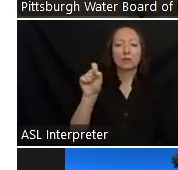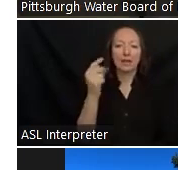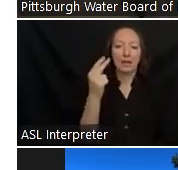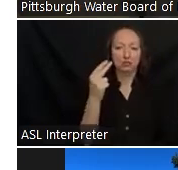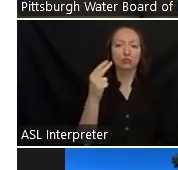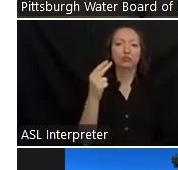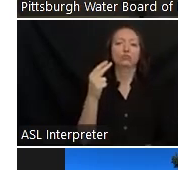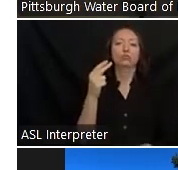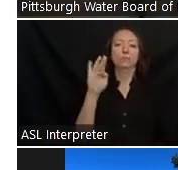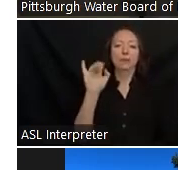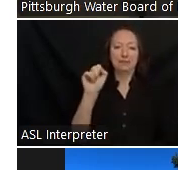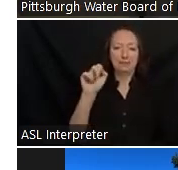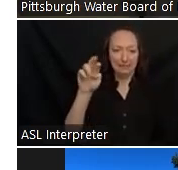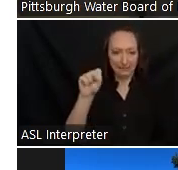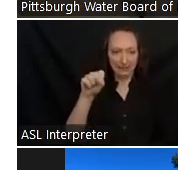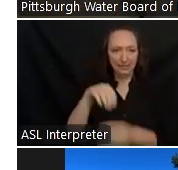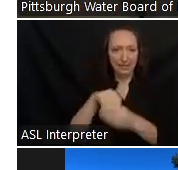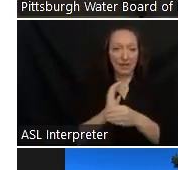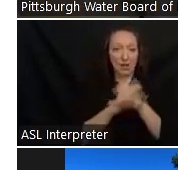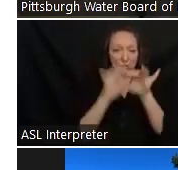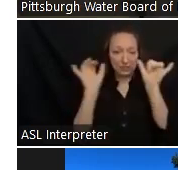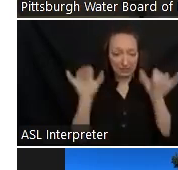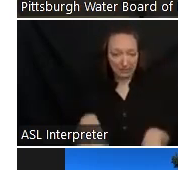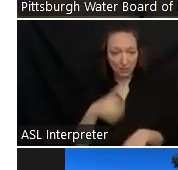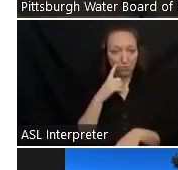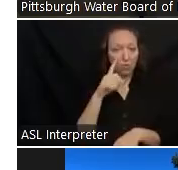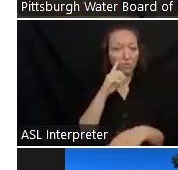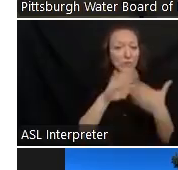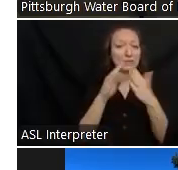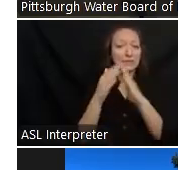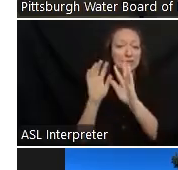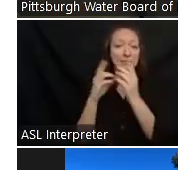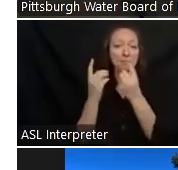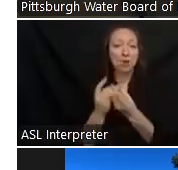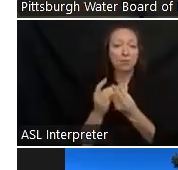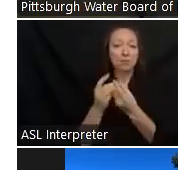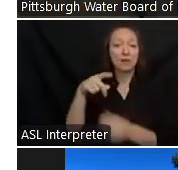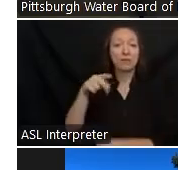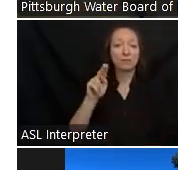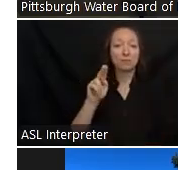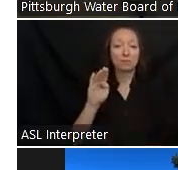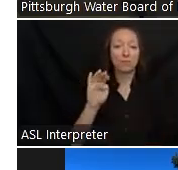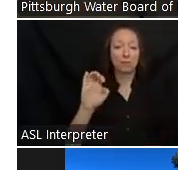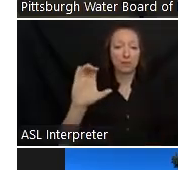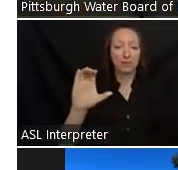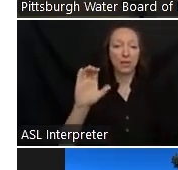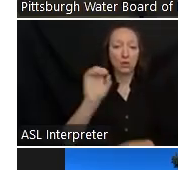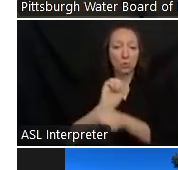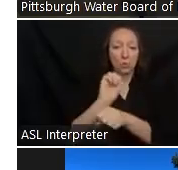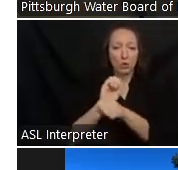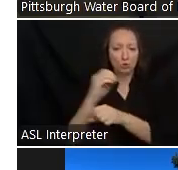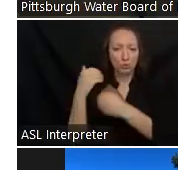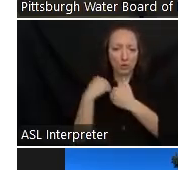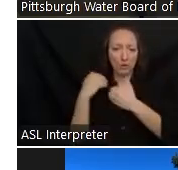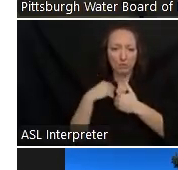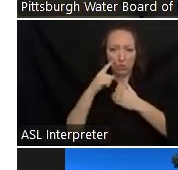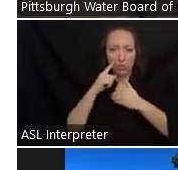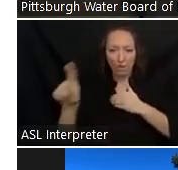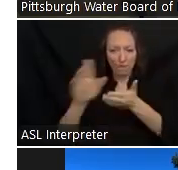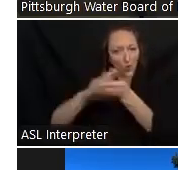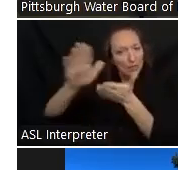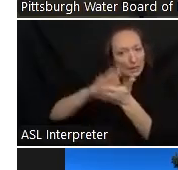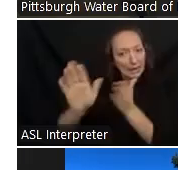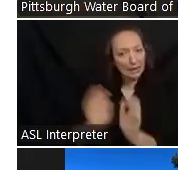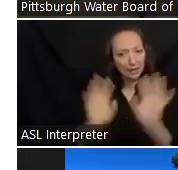city's Department of Public Works is responsible for clearing the surfaces of those inlets, and Pittsburgh Water is responsible to maintain